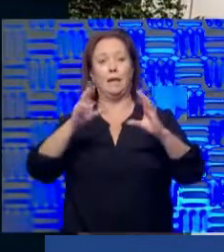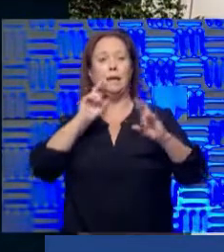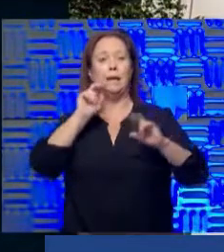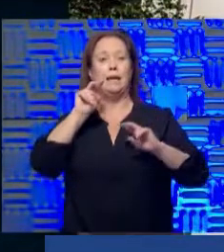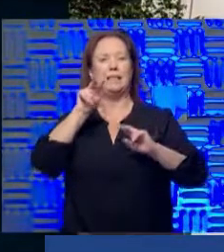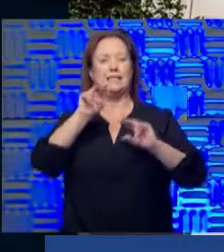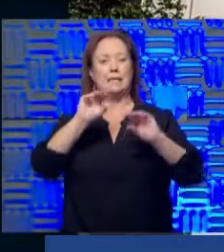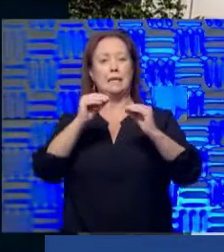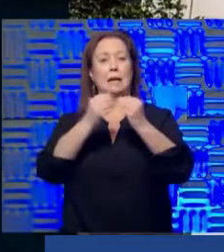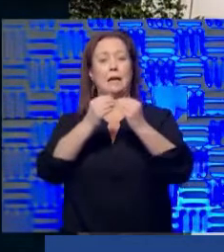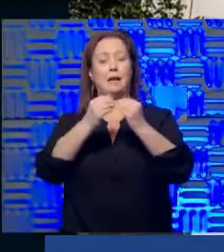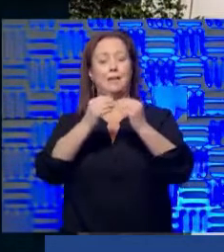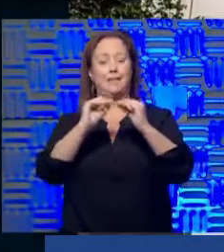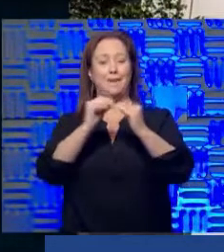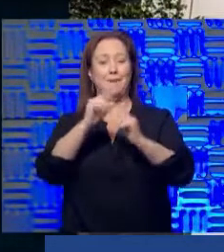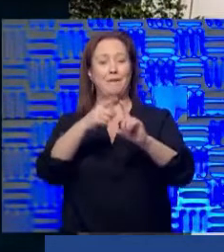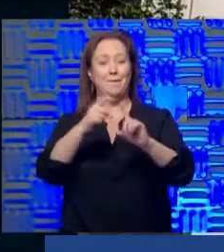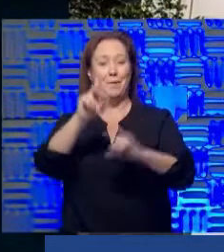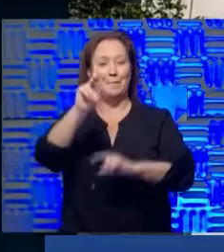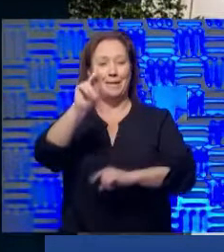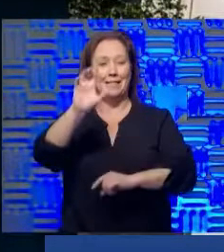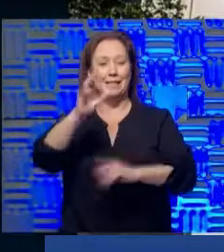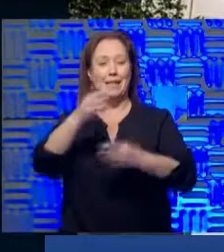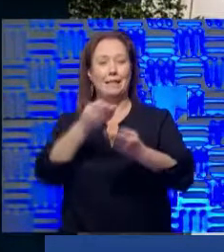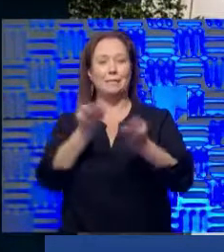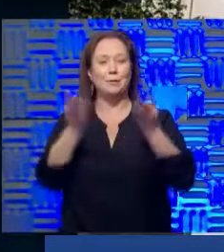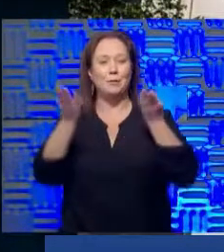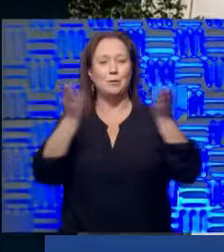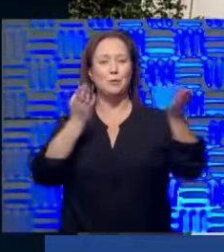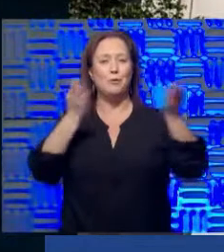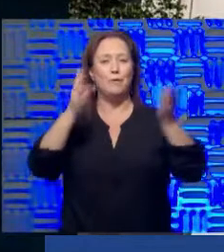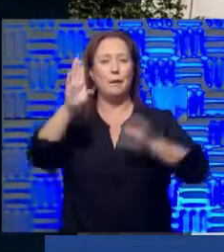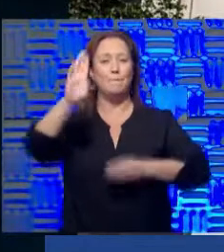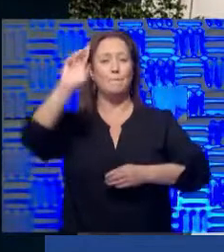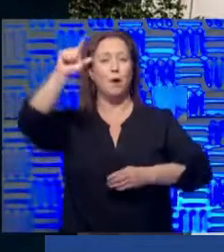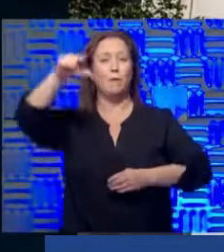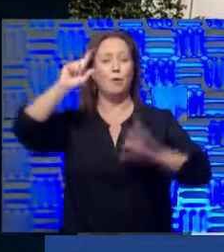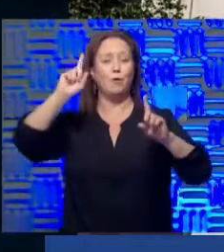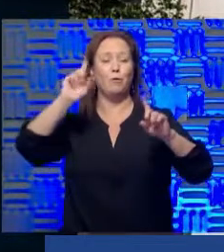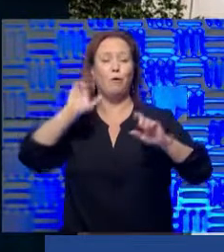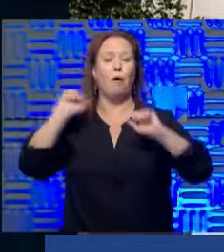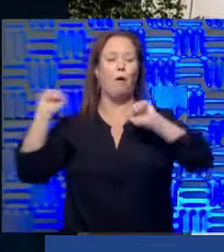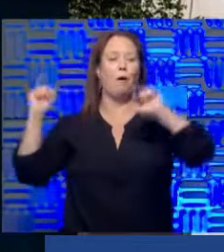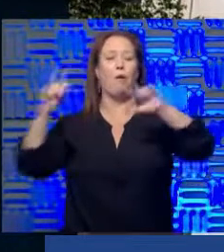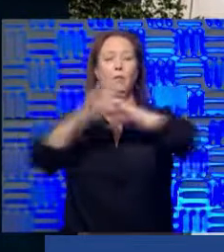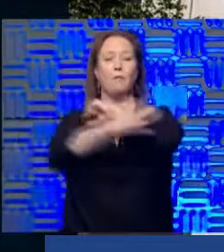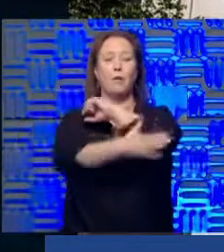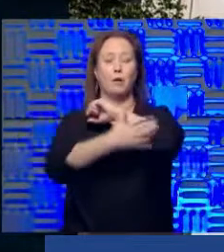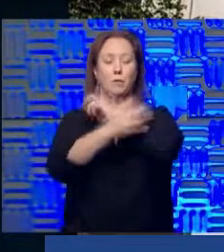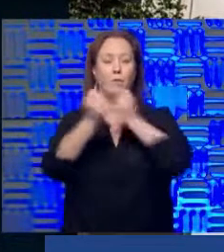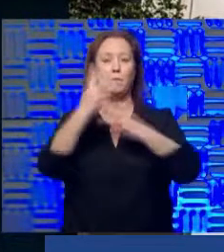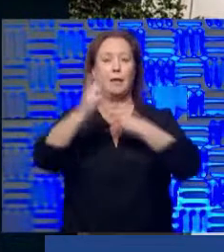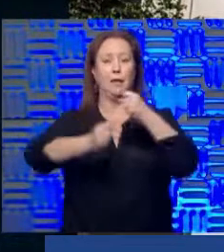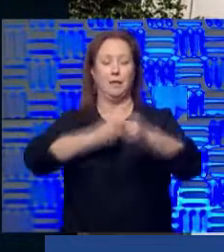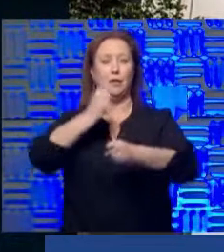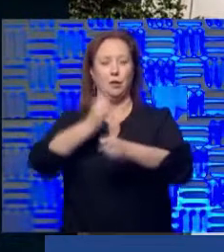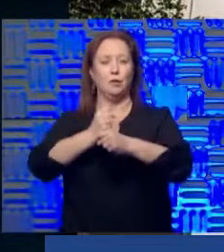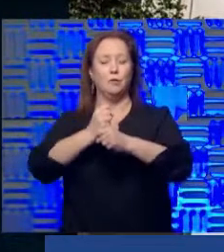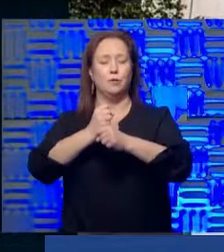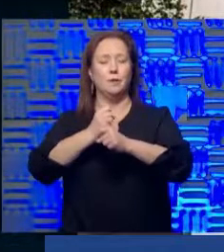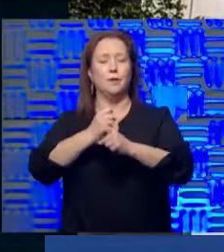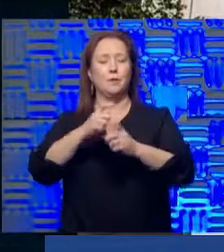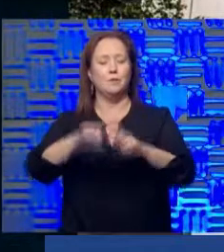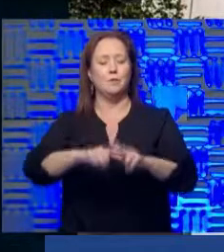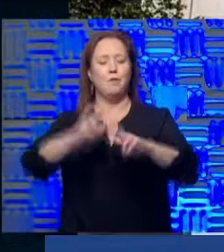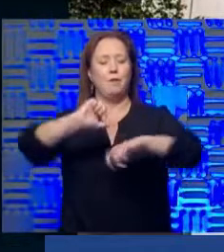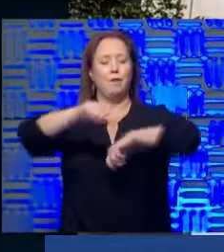organization that is from Kansas City that's been serving barbecue to relief workers all across the country for a number of years. It started back around the Joplin tornado a number of